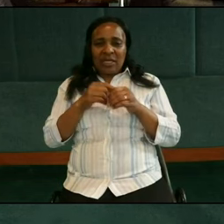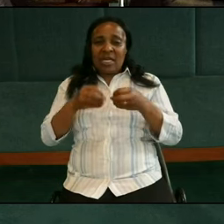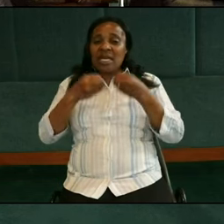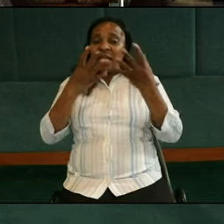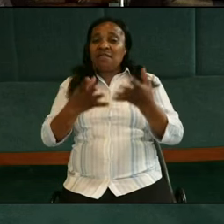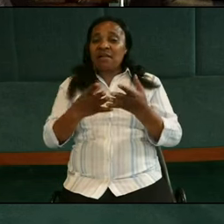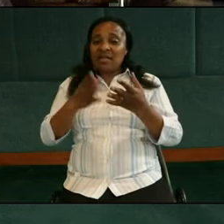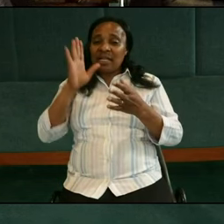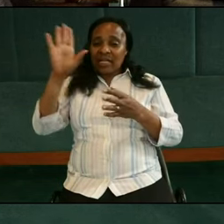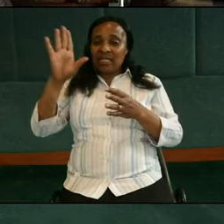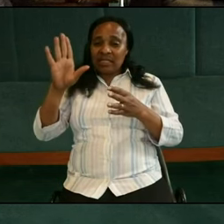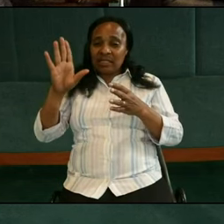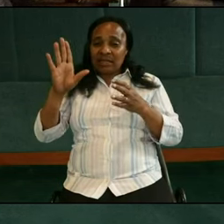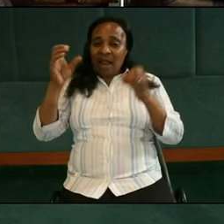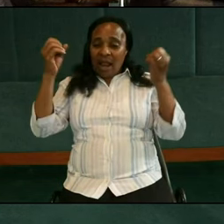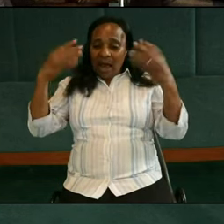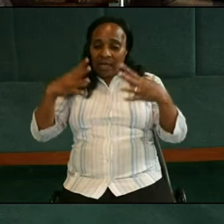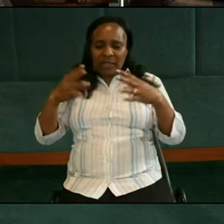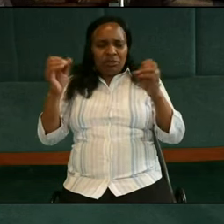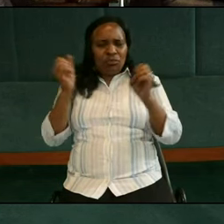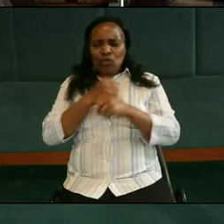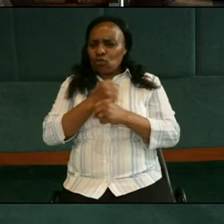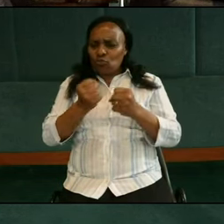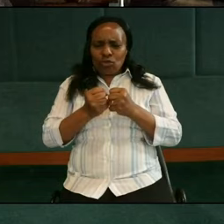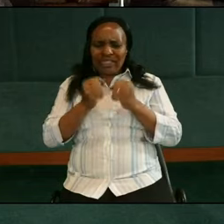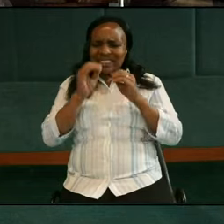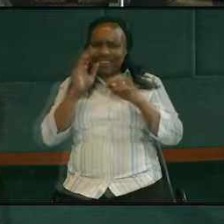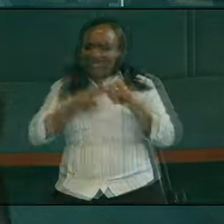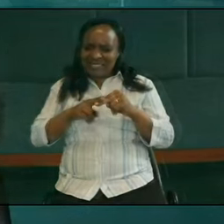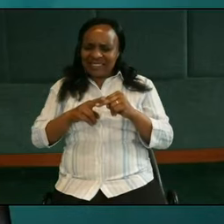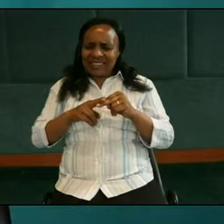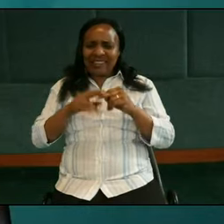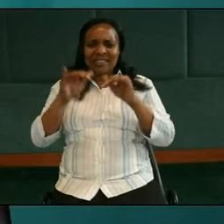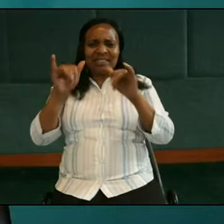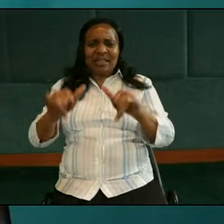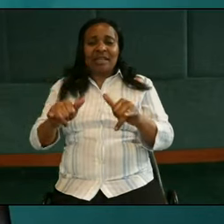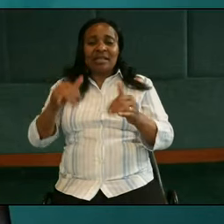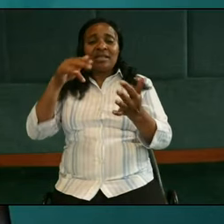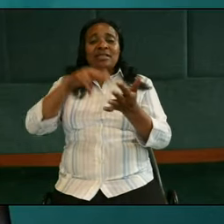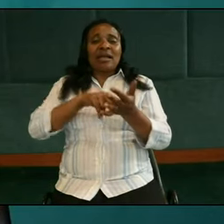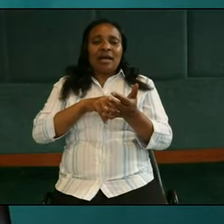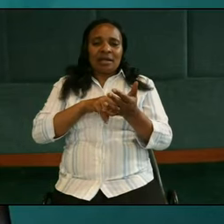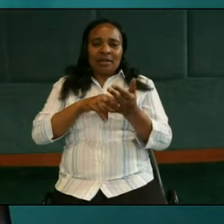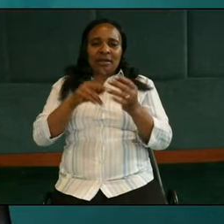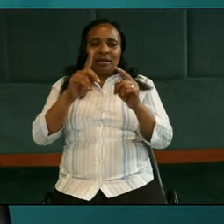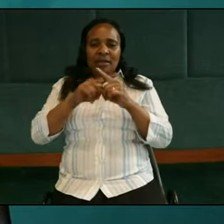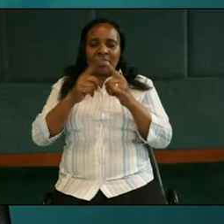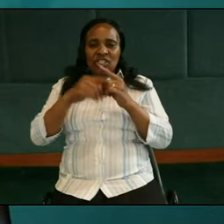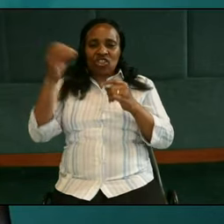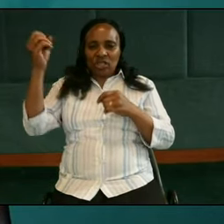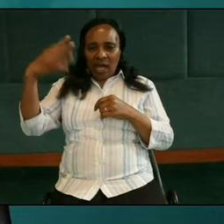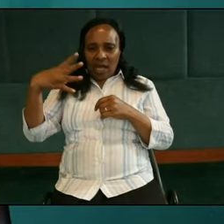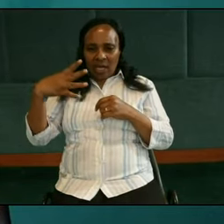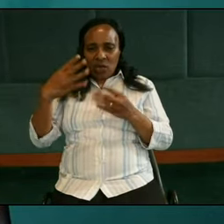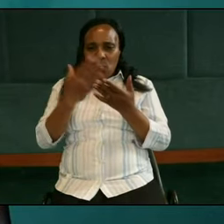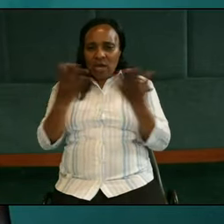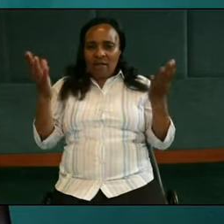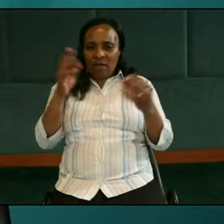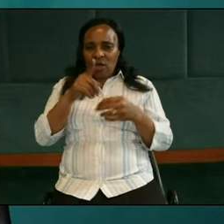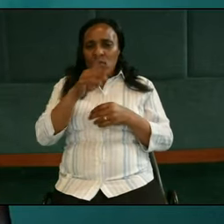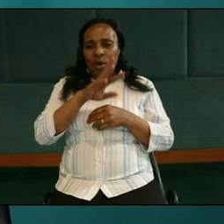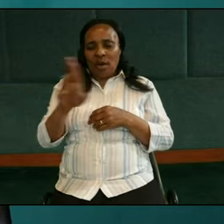given you this light and you can't just sit down and stay with your light. You have to stand up and shine it wherever you